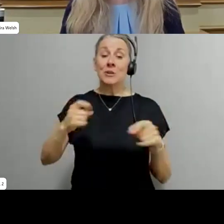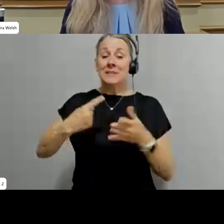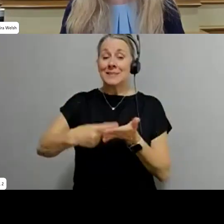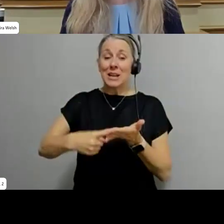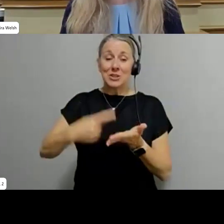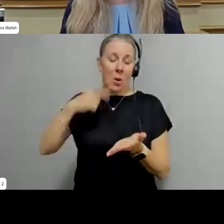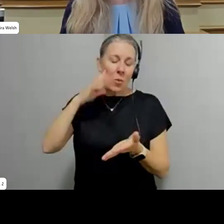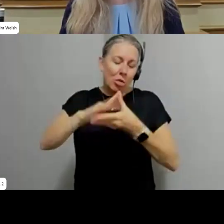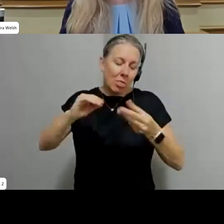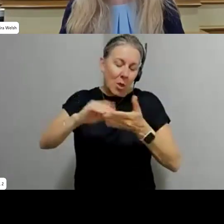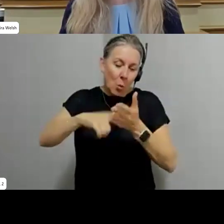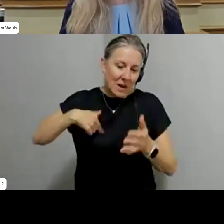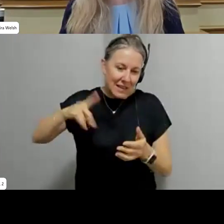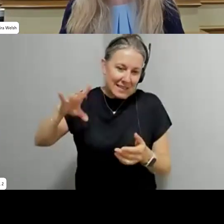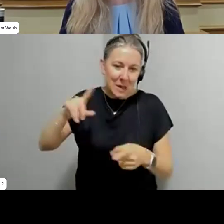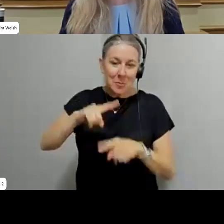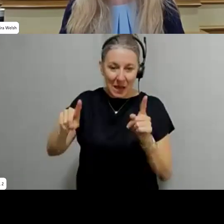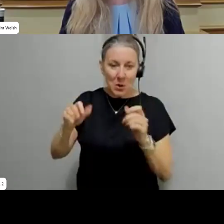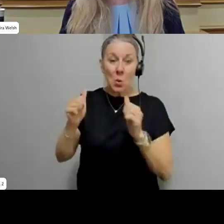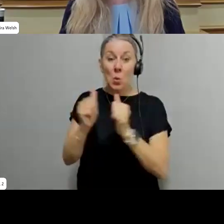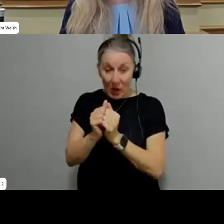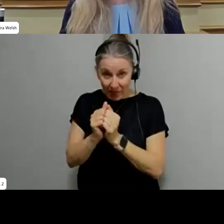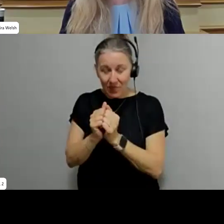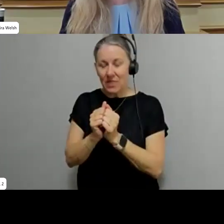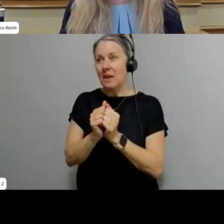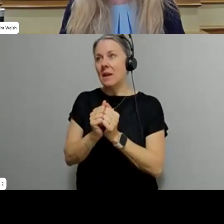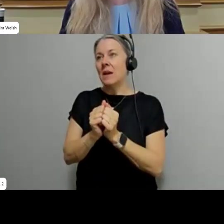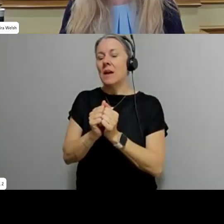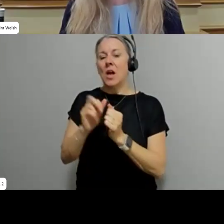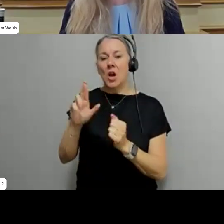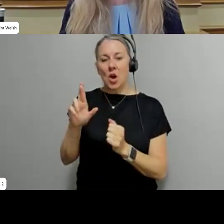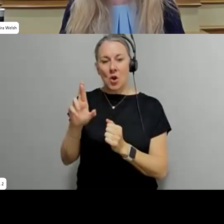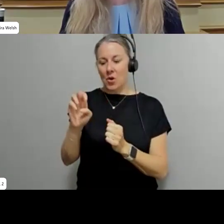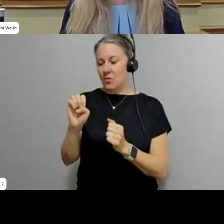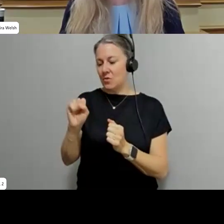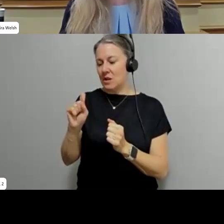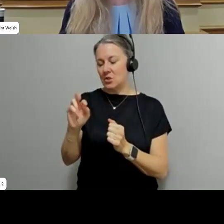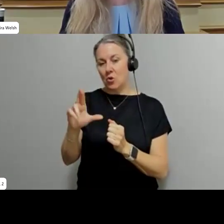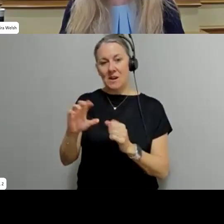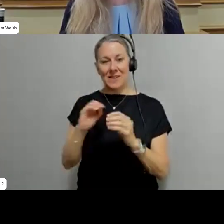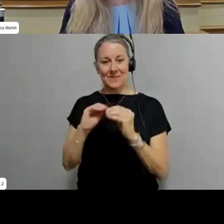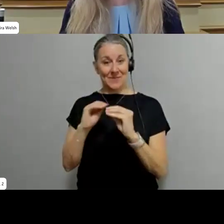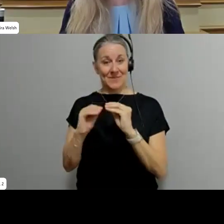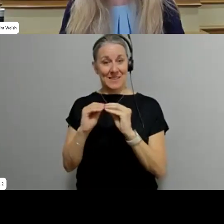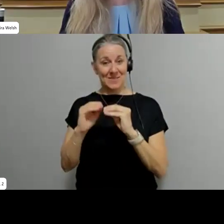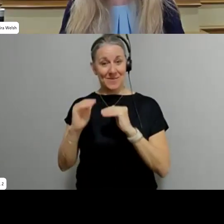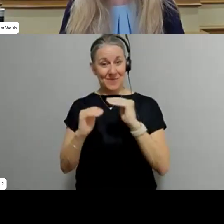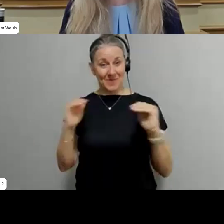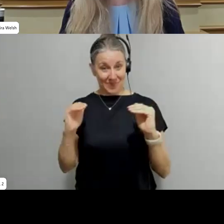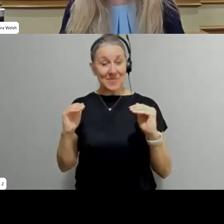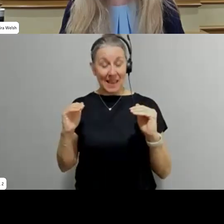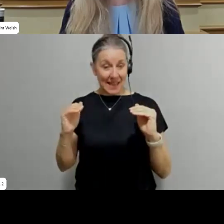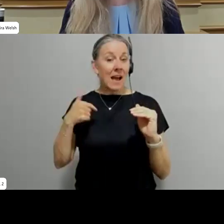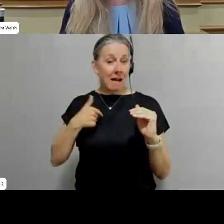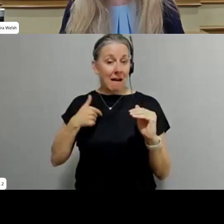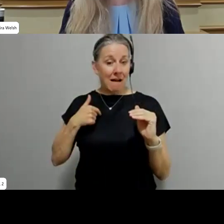pioneered restorative justice as a way of addressing elder abuse. I was a founding member of an elder abuse